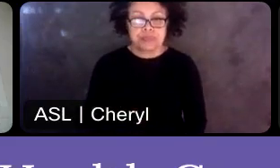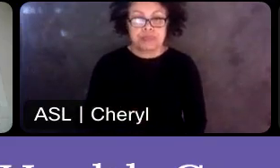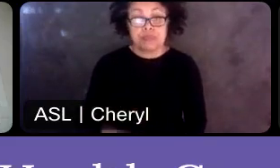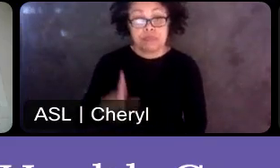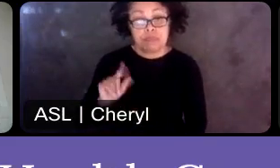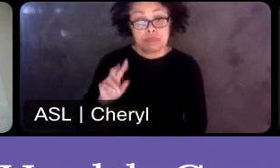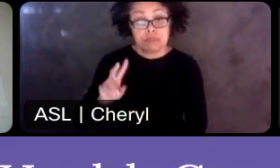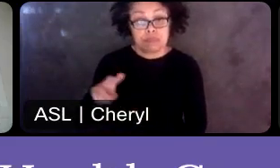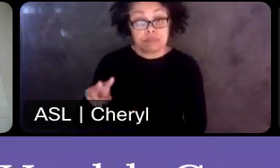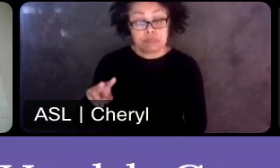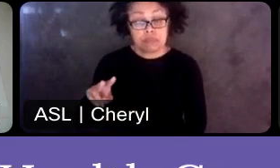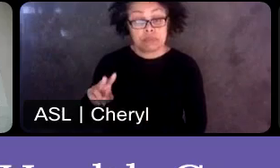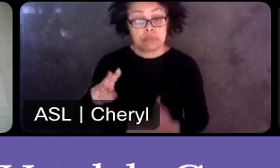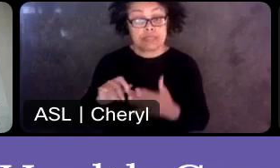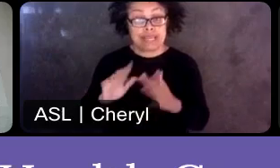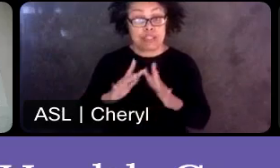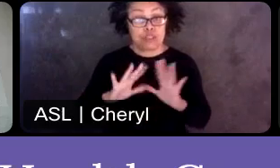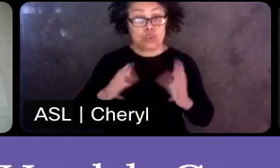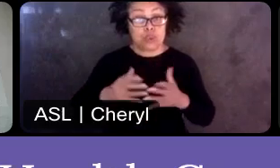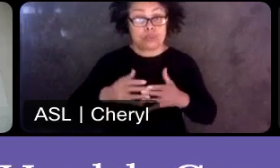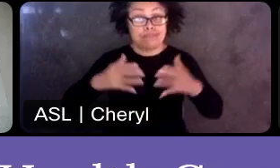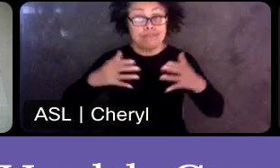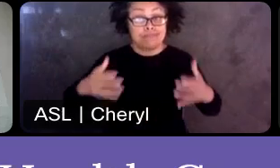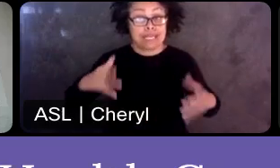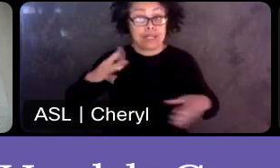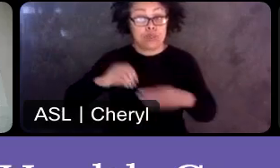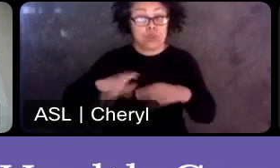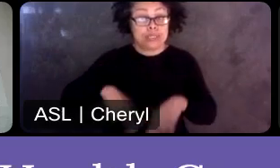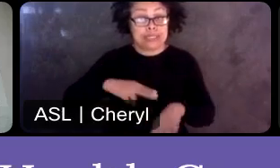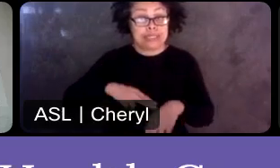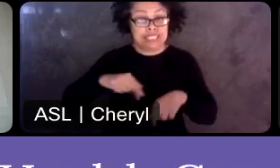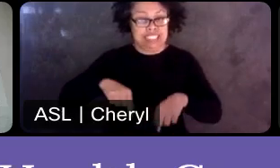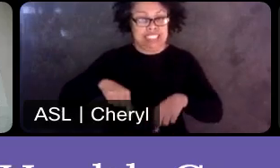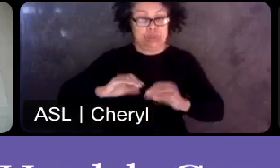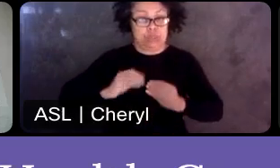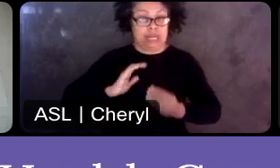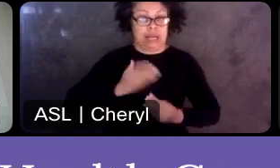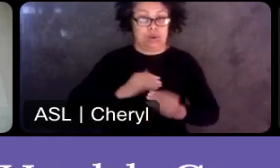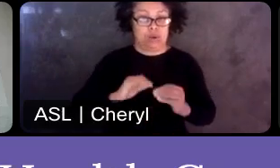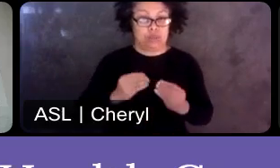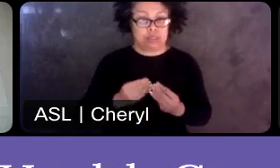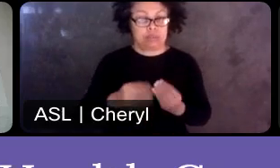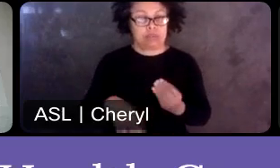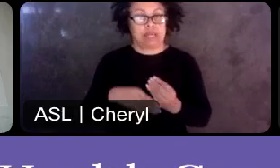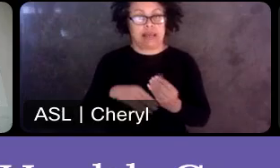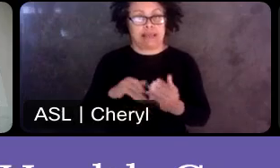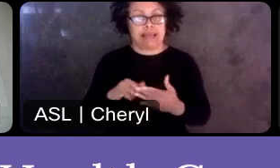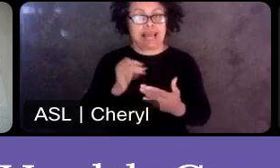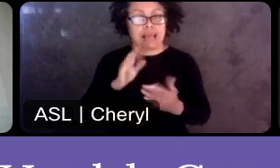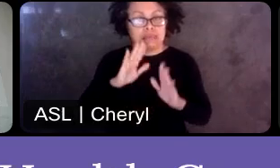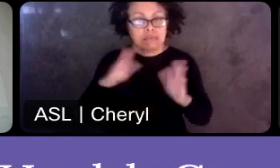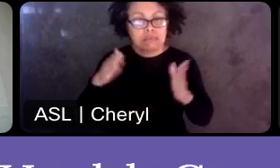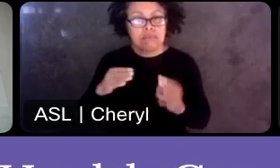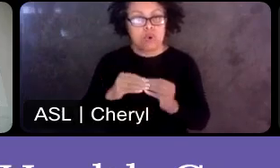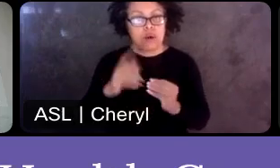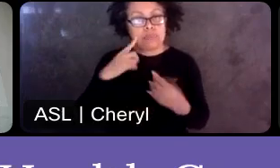the consortium expanded to include the National Center on Domestic Violence, Trauma, and Mental Health, with an increased focus on mental health